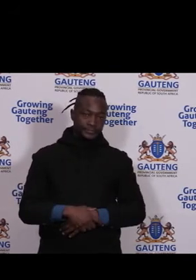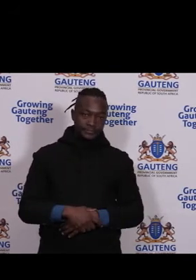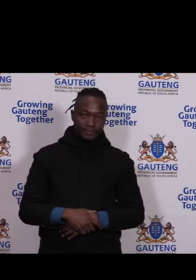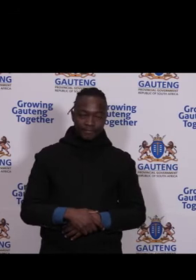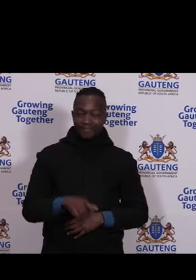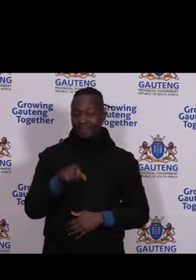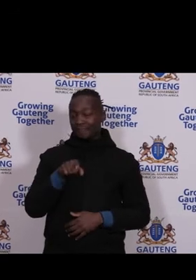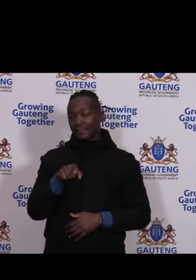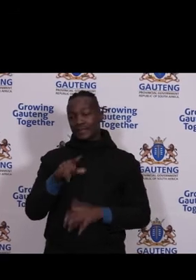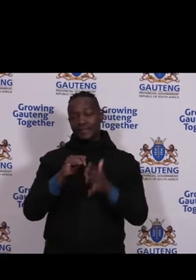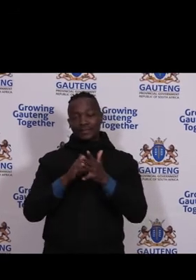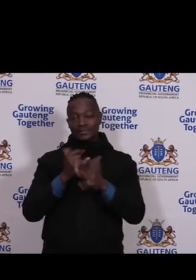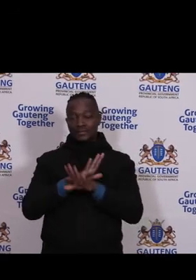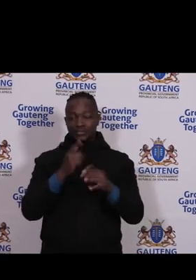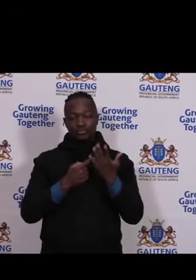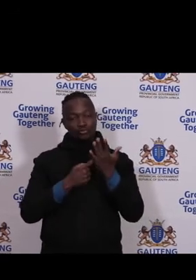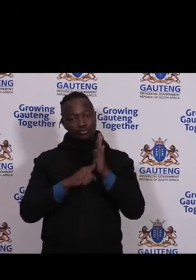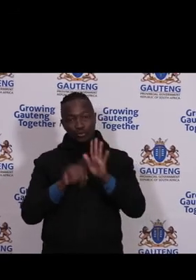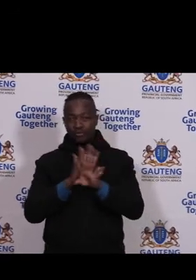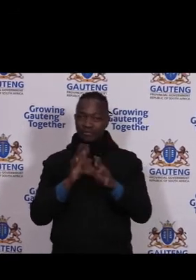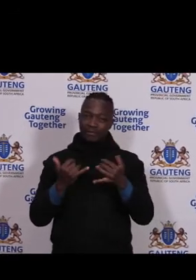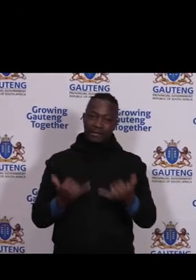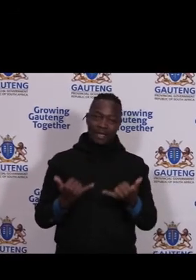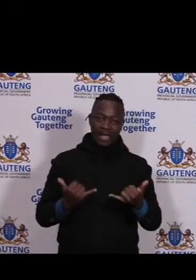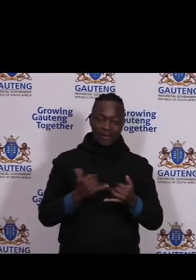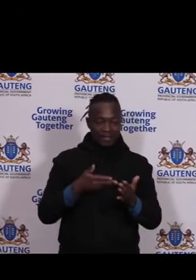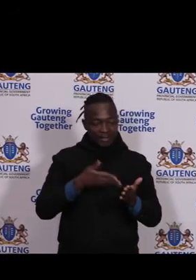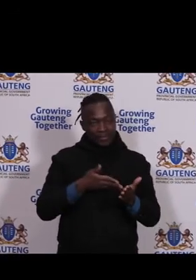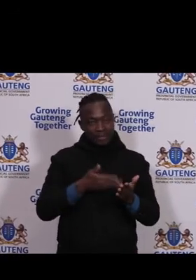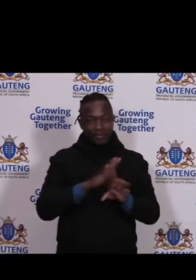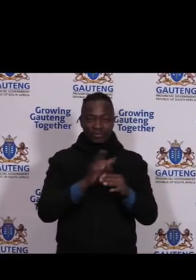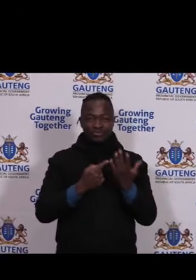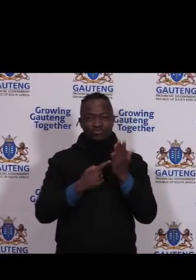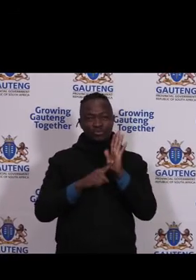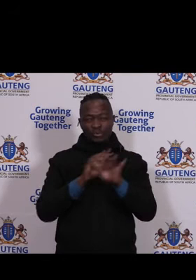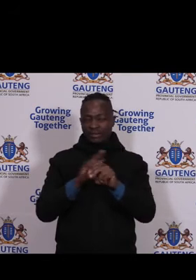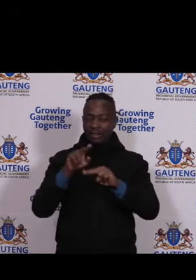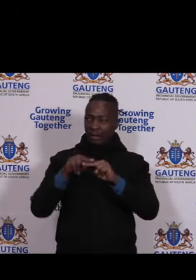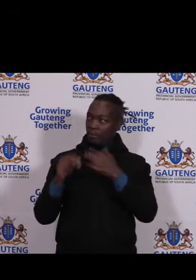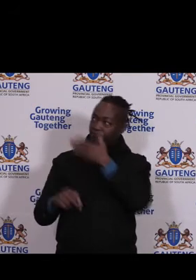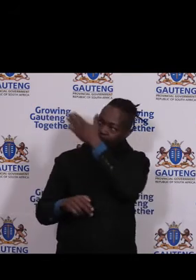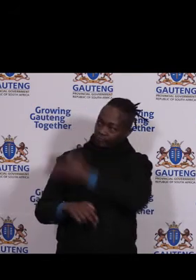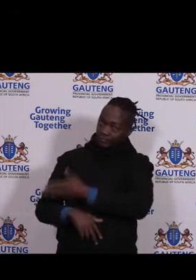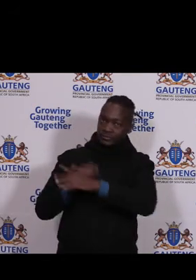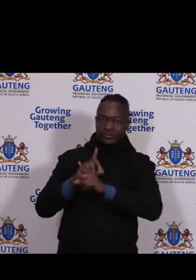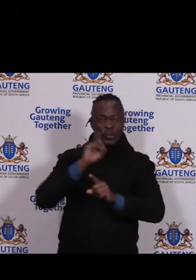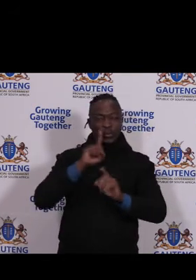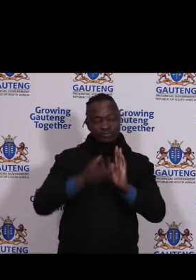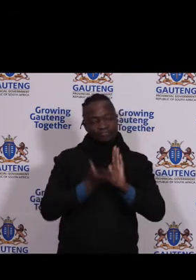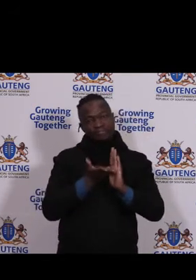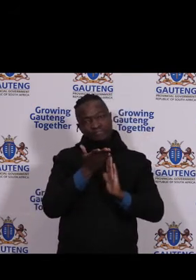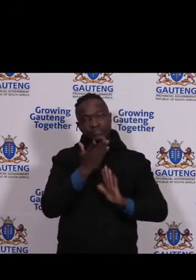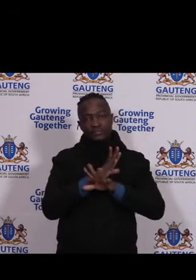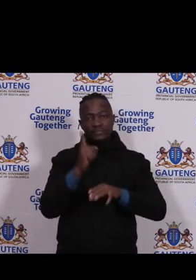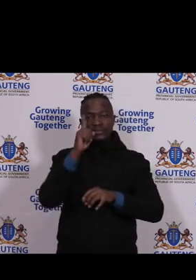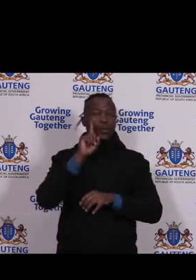This is just a demonstration of the current bed availability. We have been indicating this number. The number continuously increases every week as we